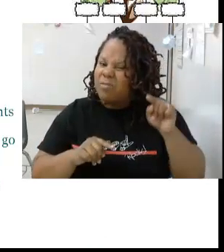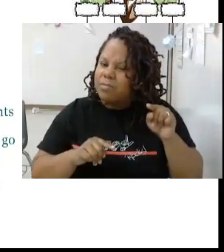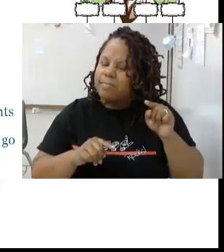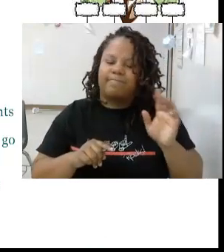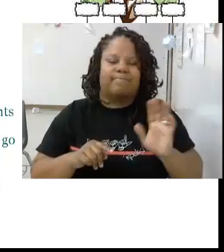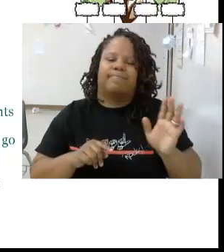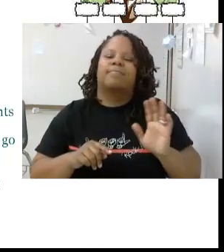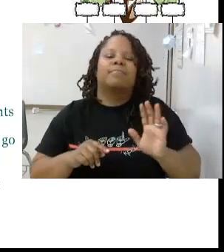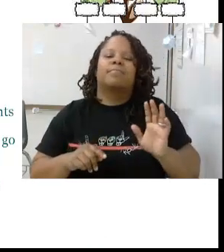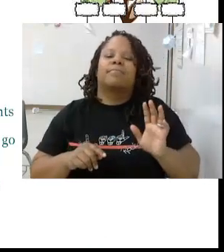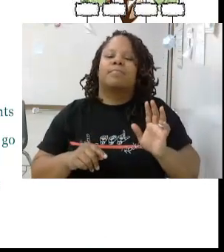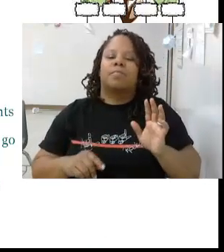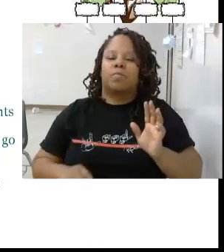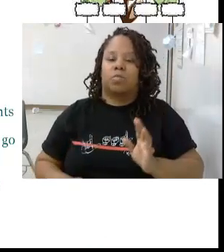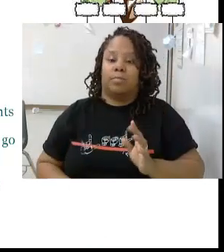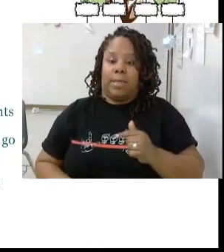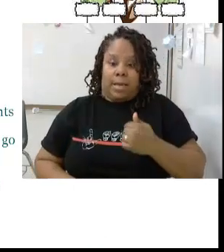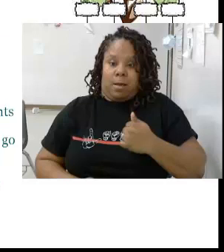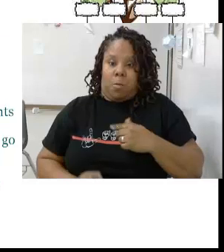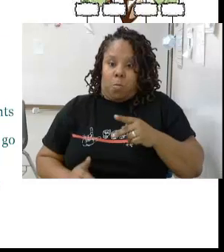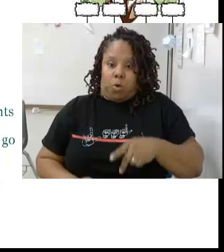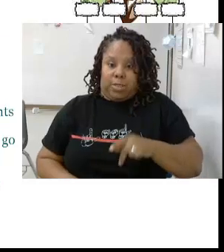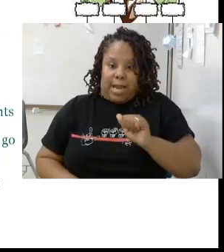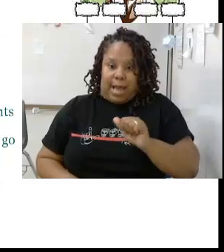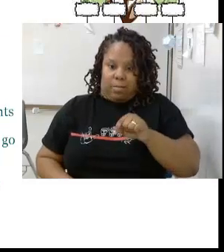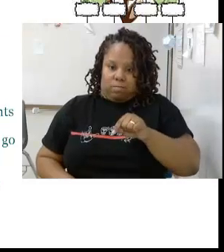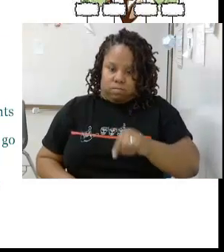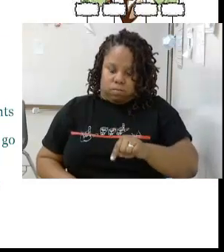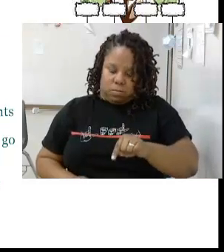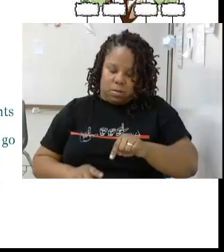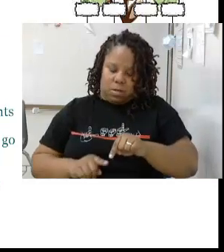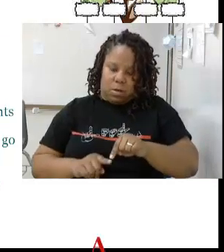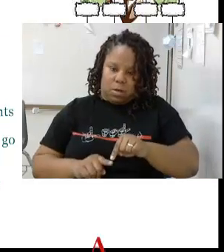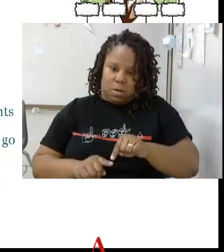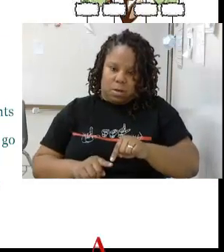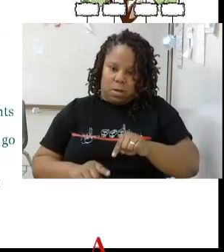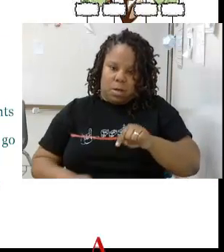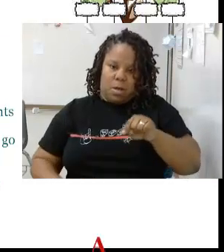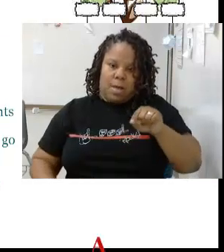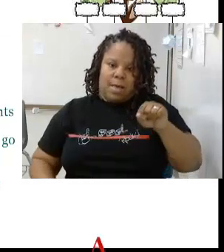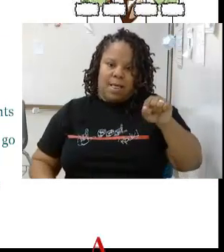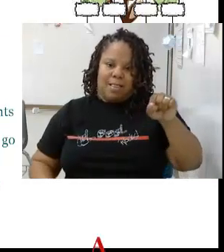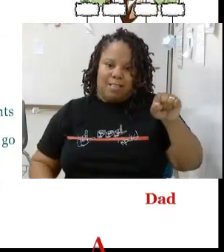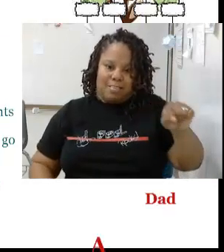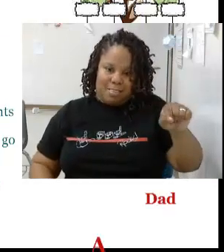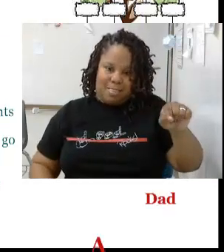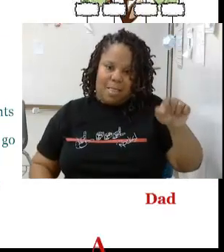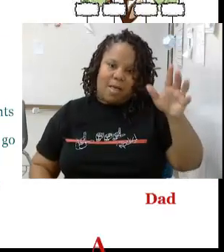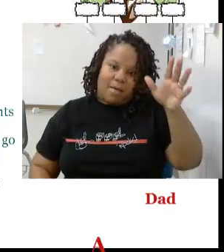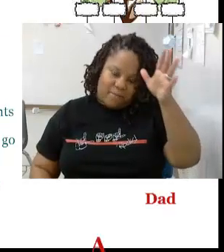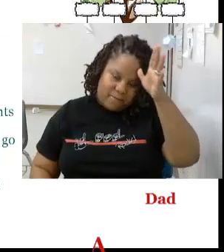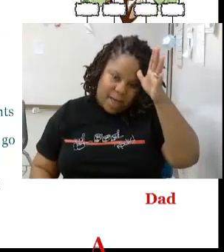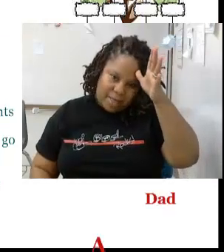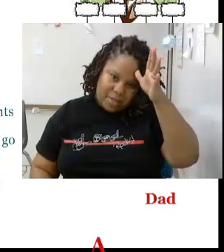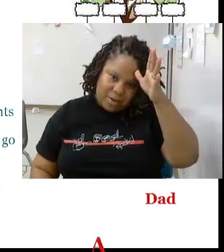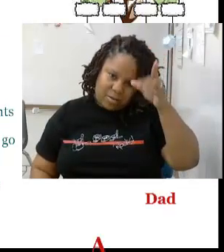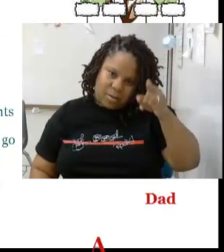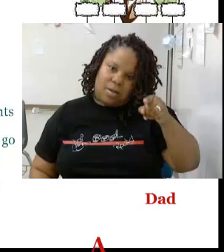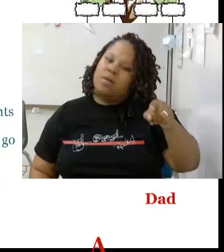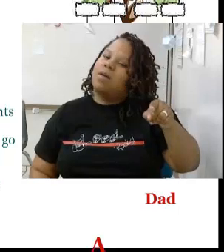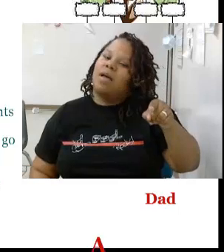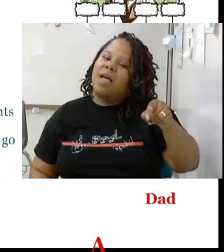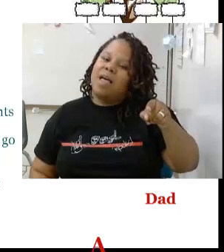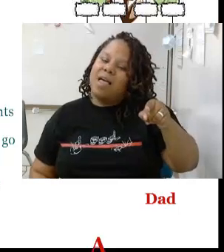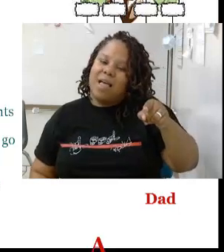So if you're referring to your father's siblings, you again will start with you as the person in point A, then raise up to the left for